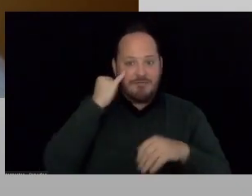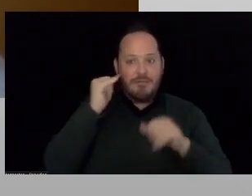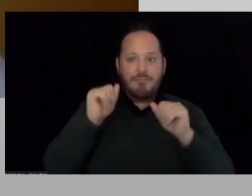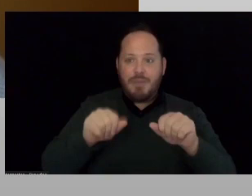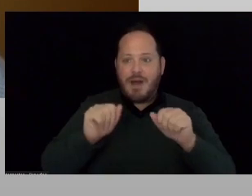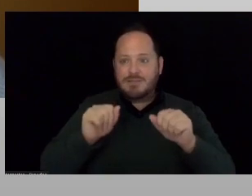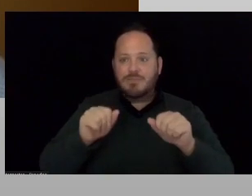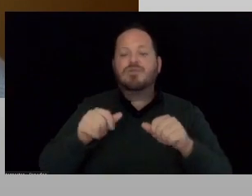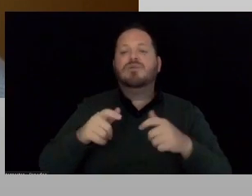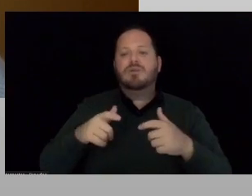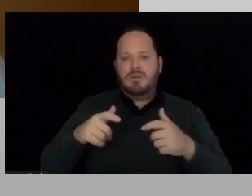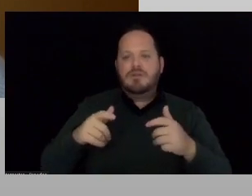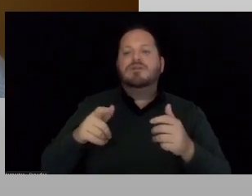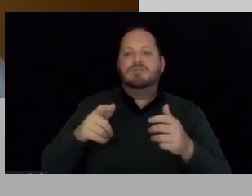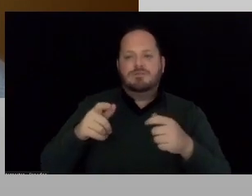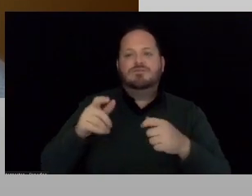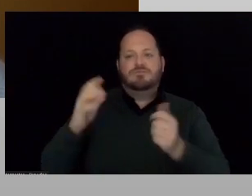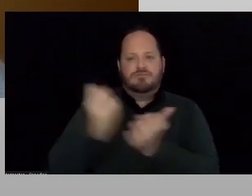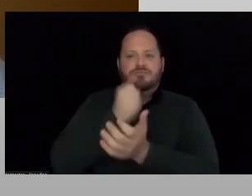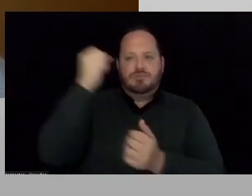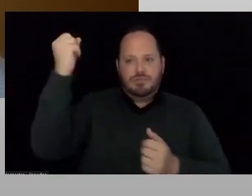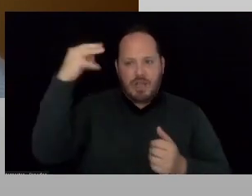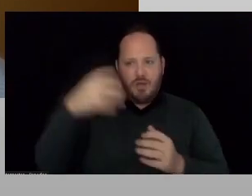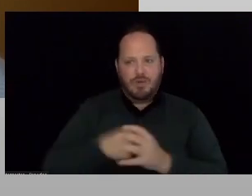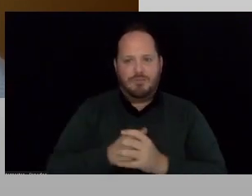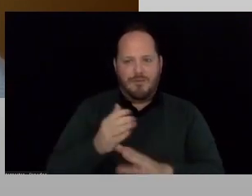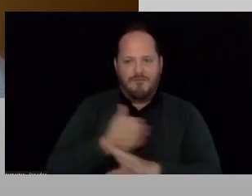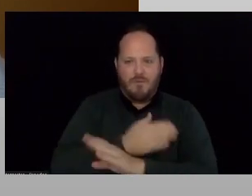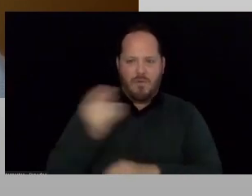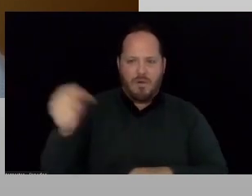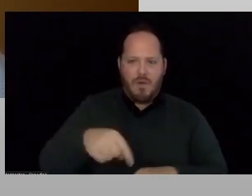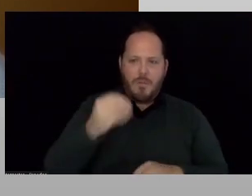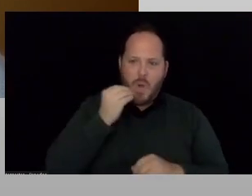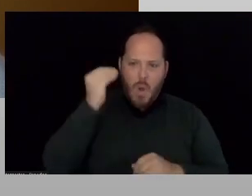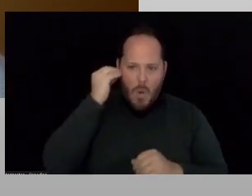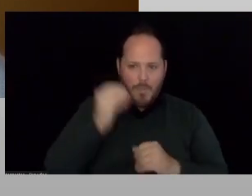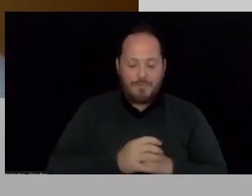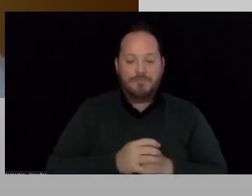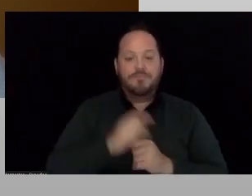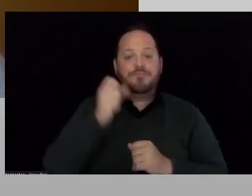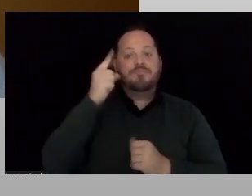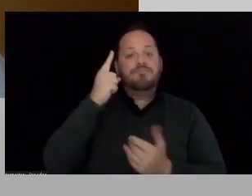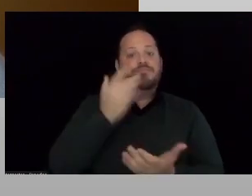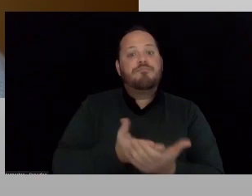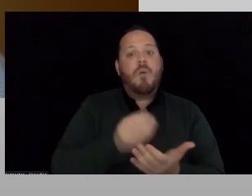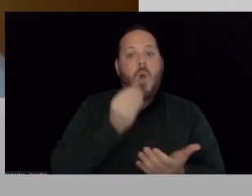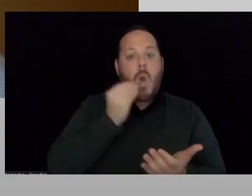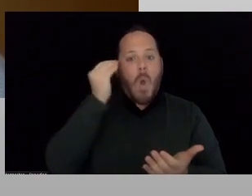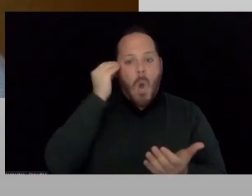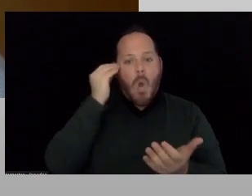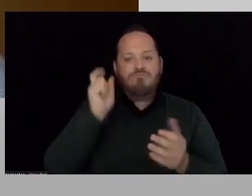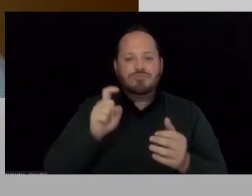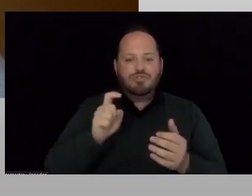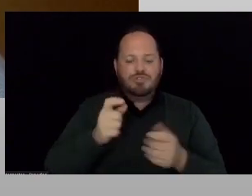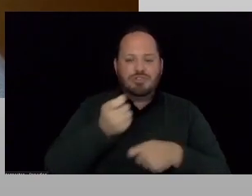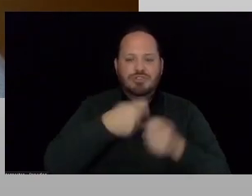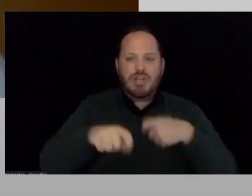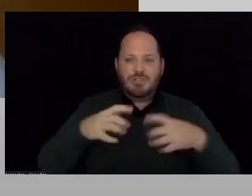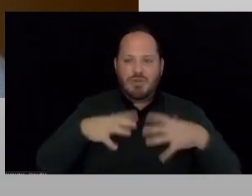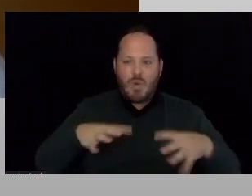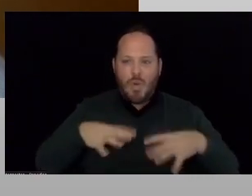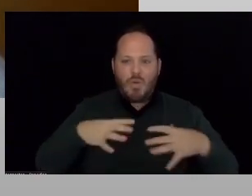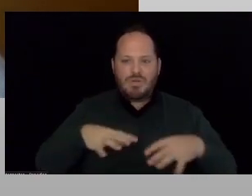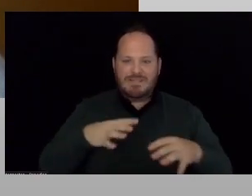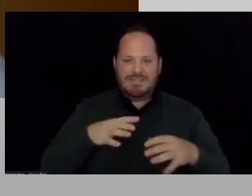in an isolated location like a garage or a laundry room or something like that. You want to put your dirty clothes into a bag dedicated